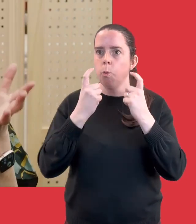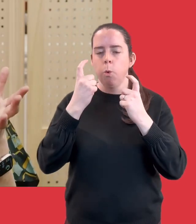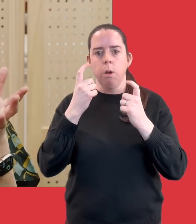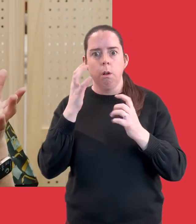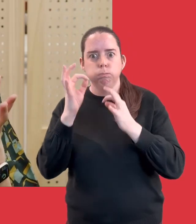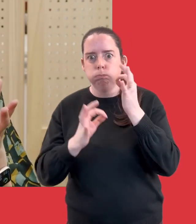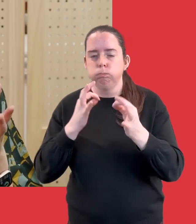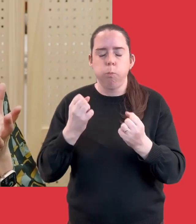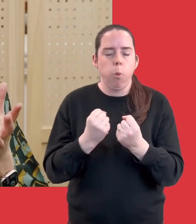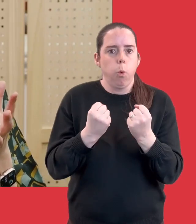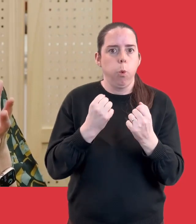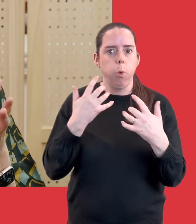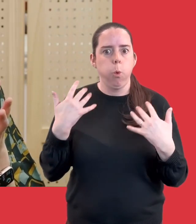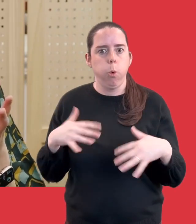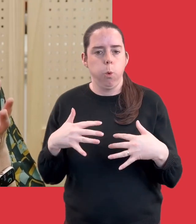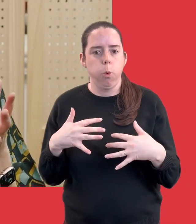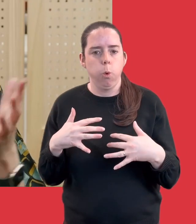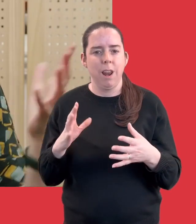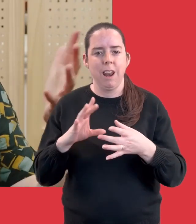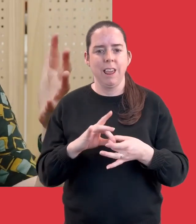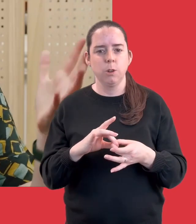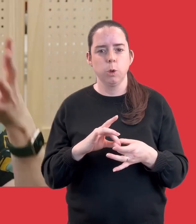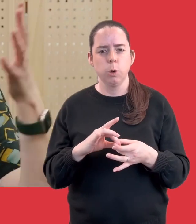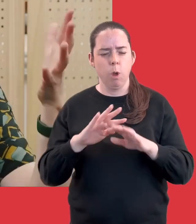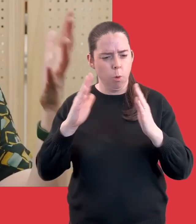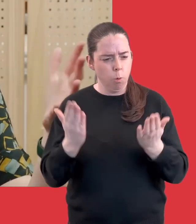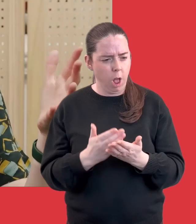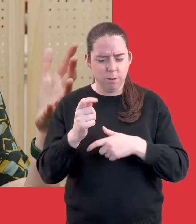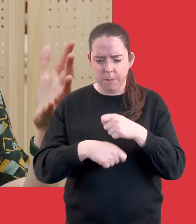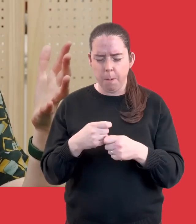powerful questions around, how do we